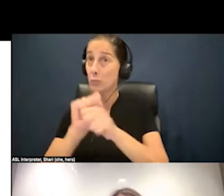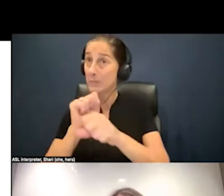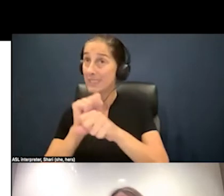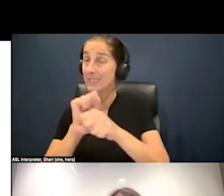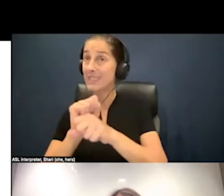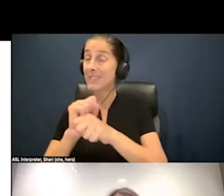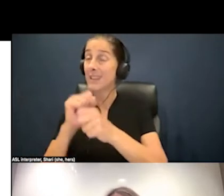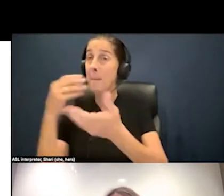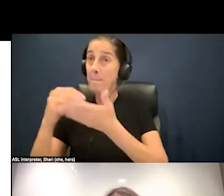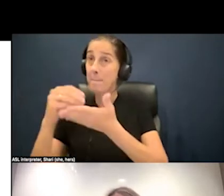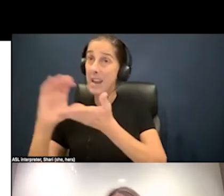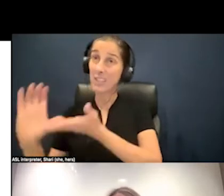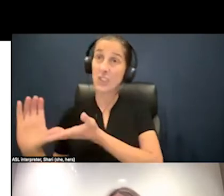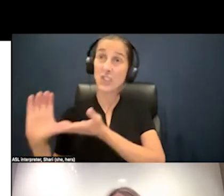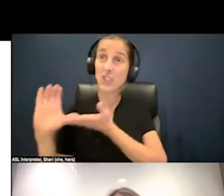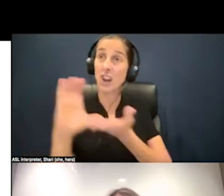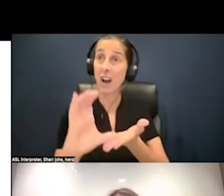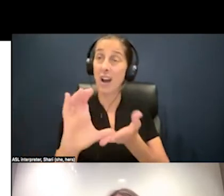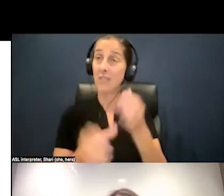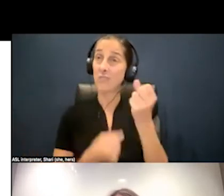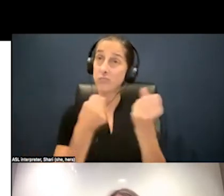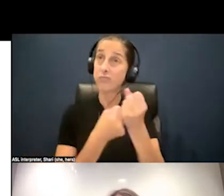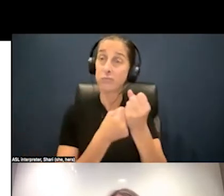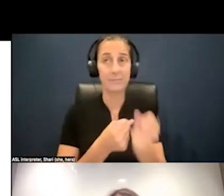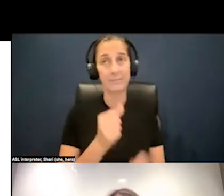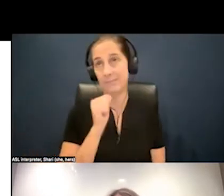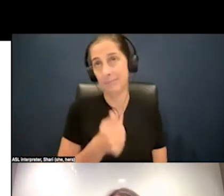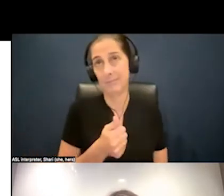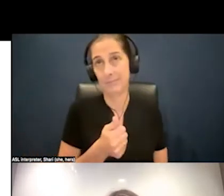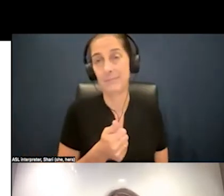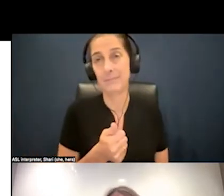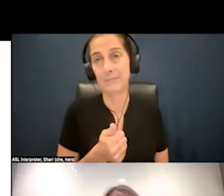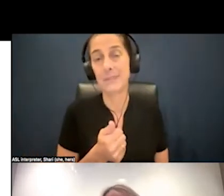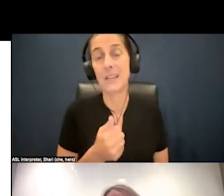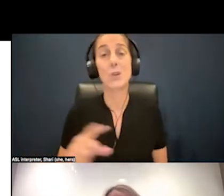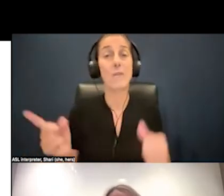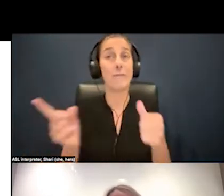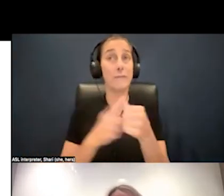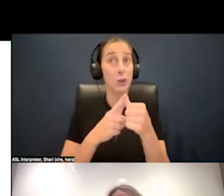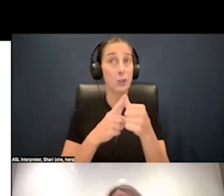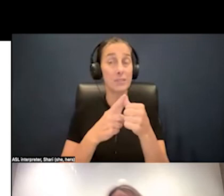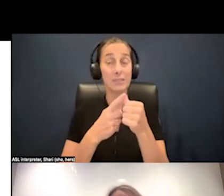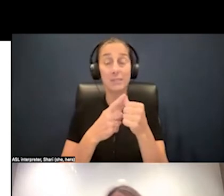a very outspoken and unified group of